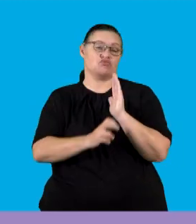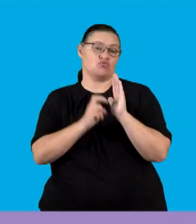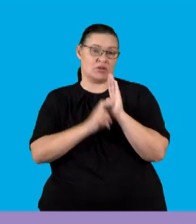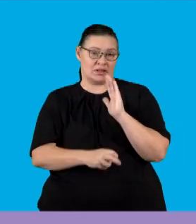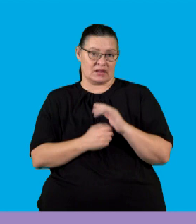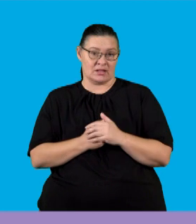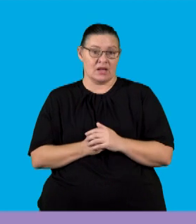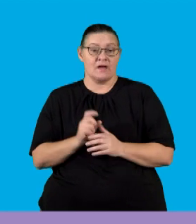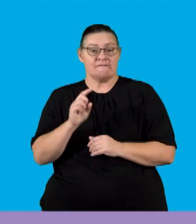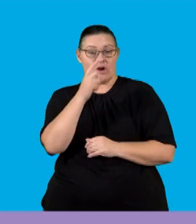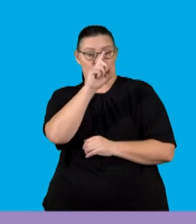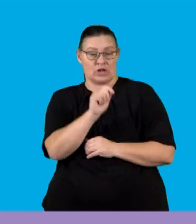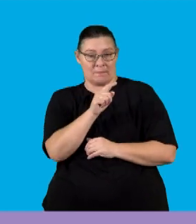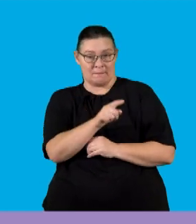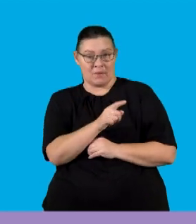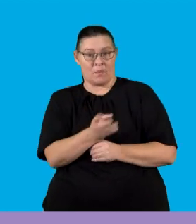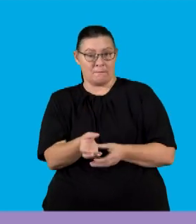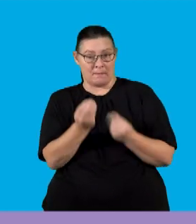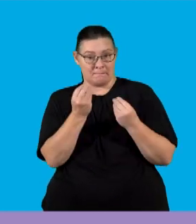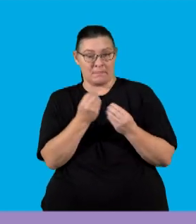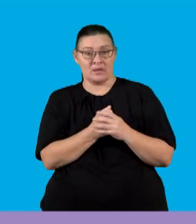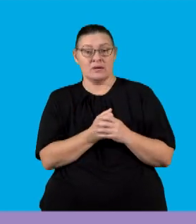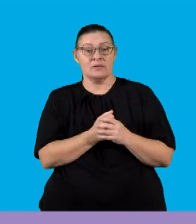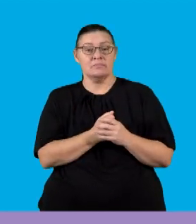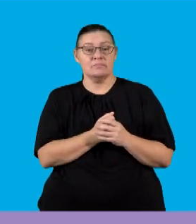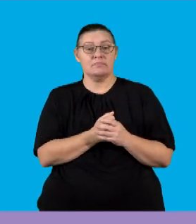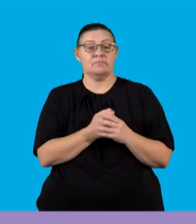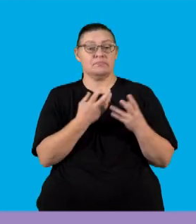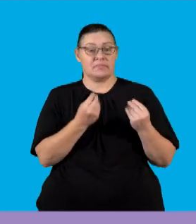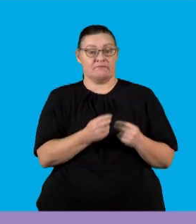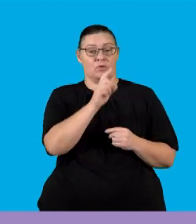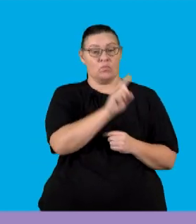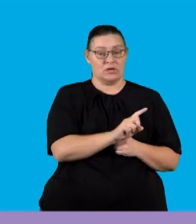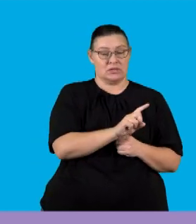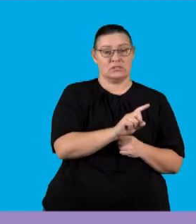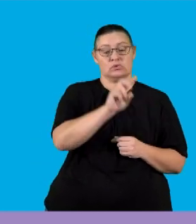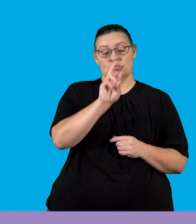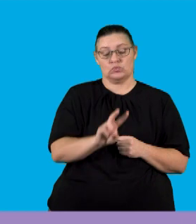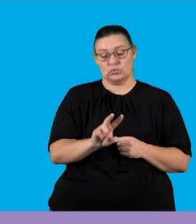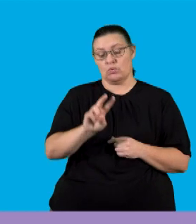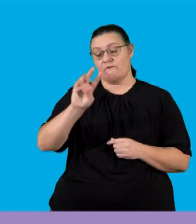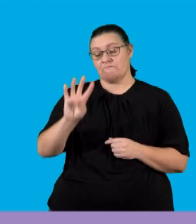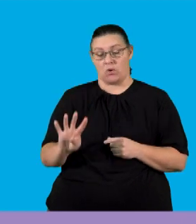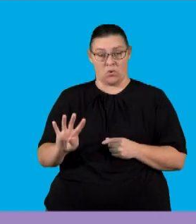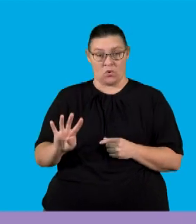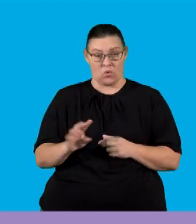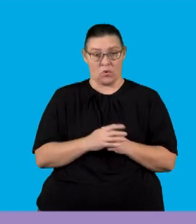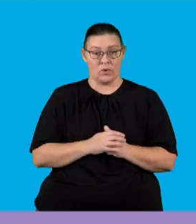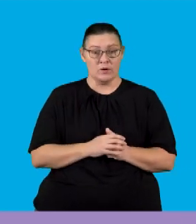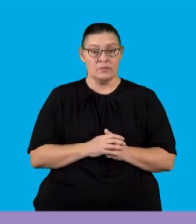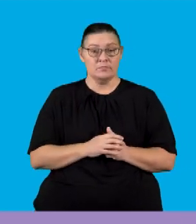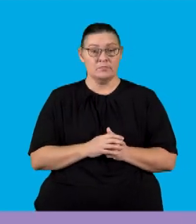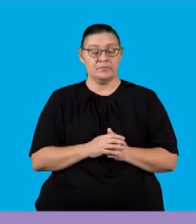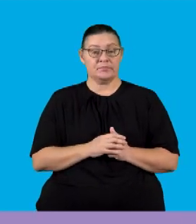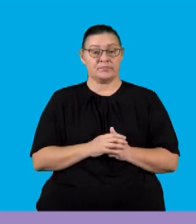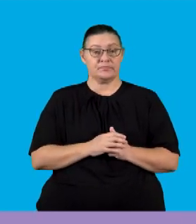2, and a 4. Remember from the previous one, from that 4, we had an 8 as the fourth term, and